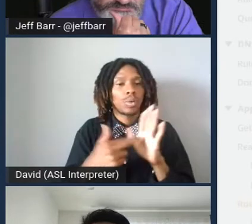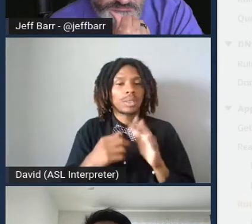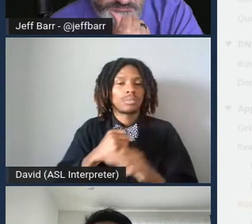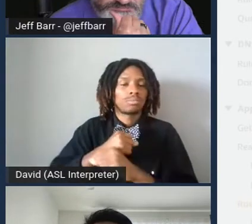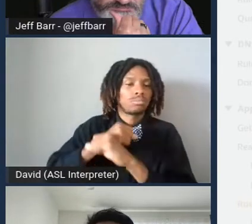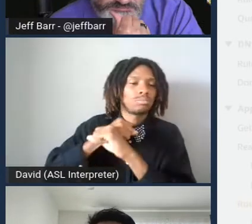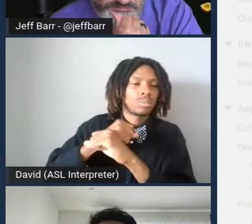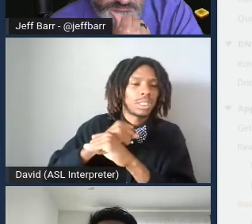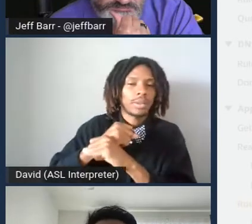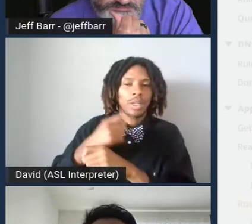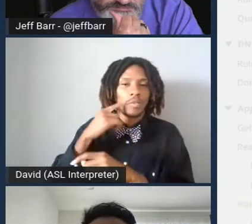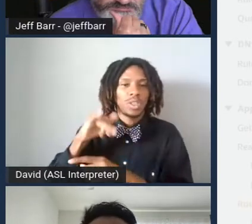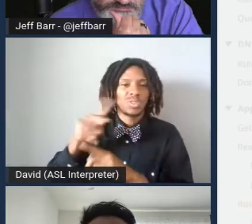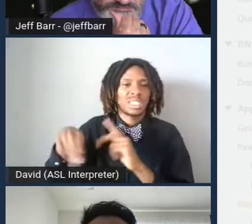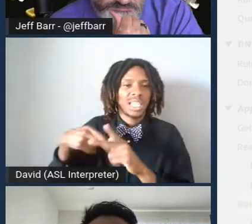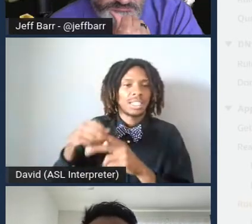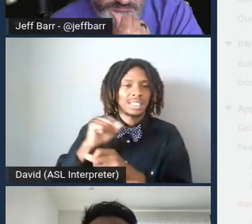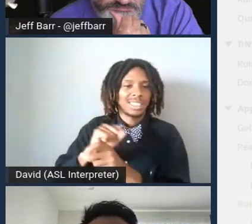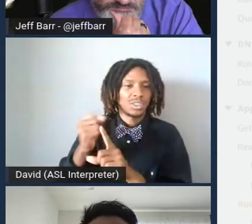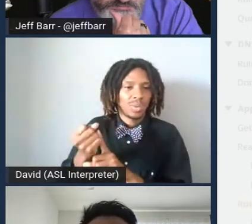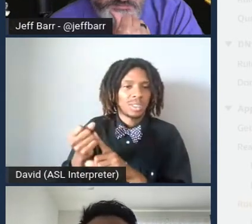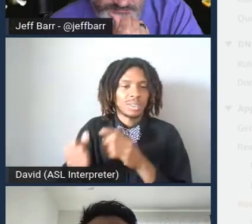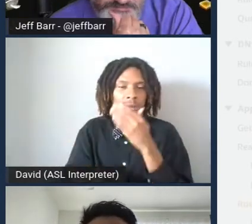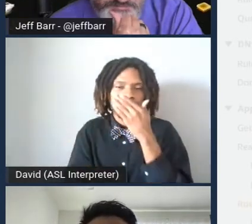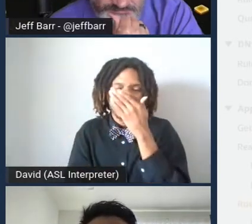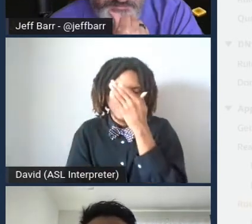against those kind of scenarios.